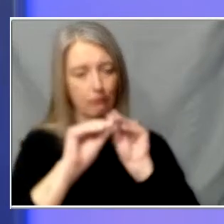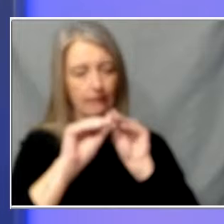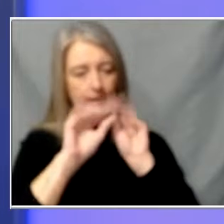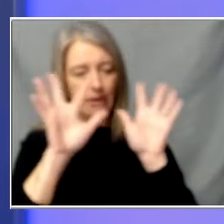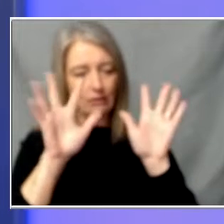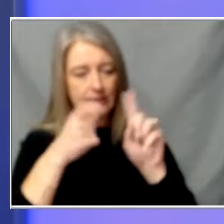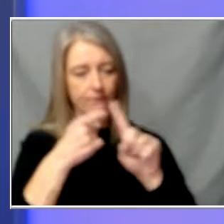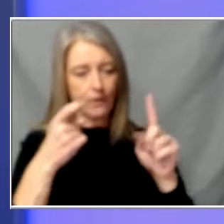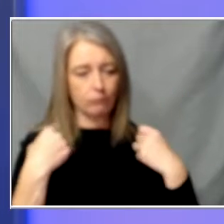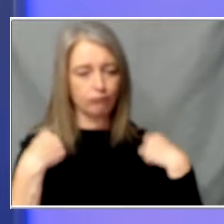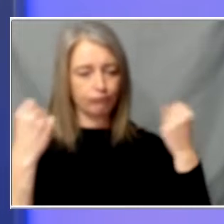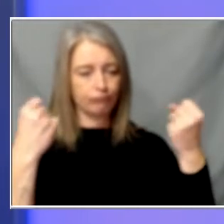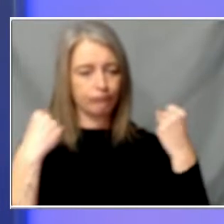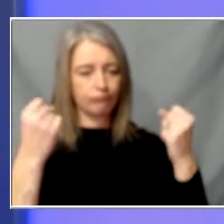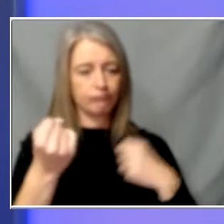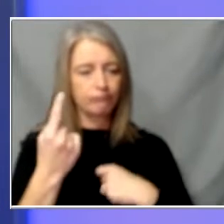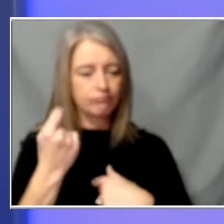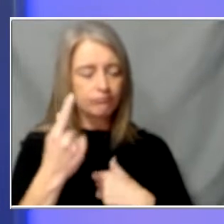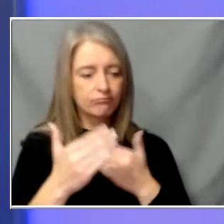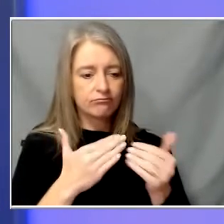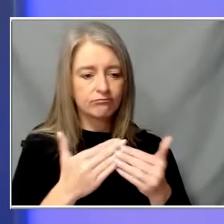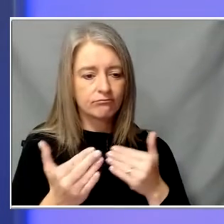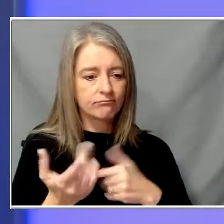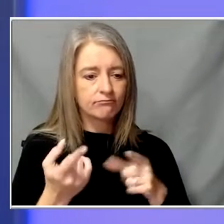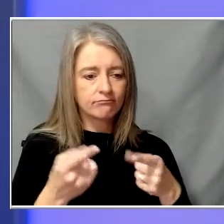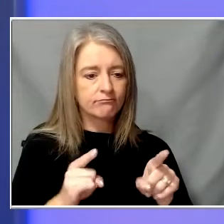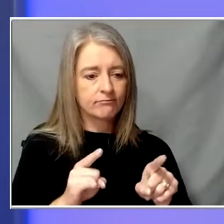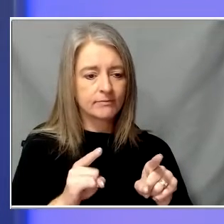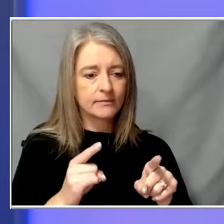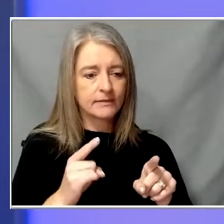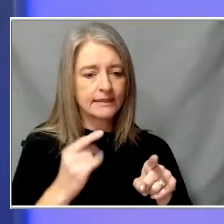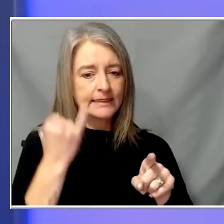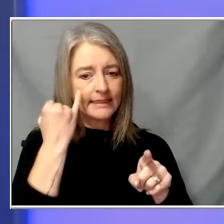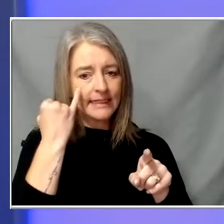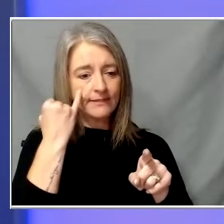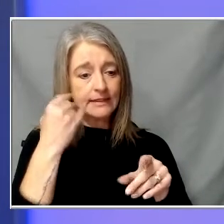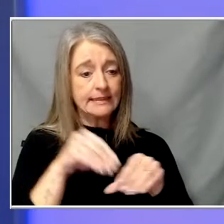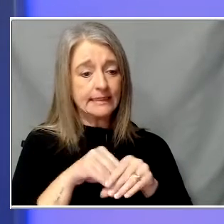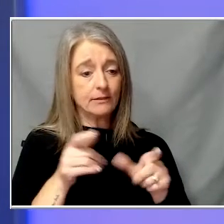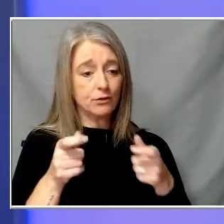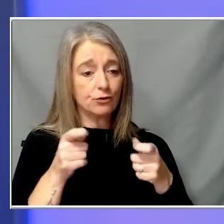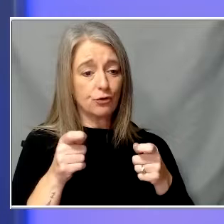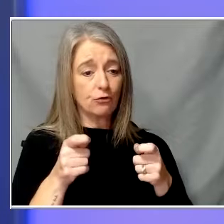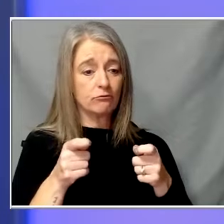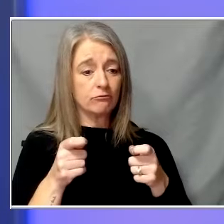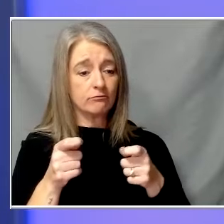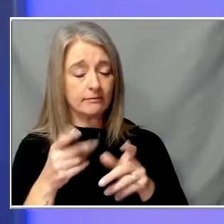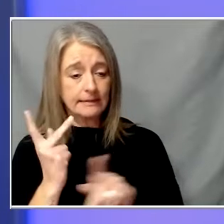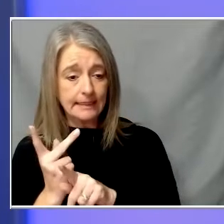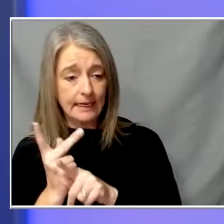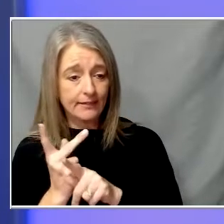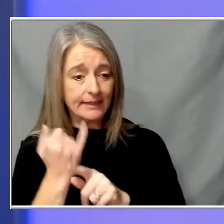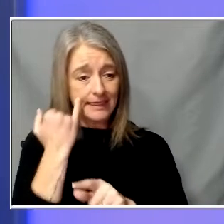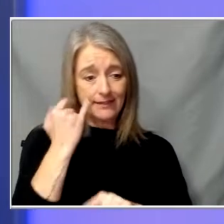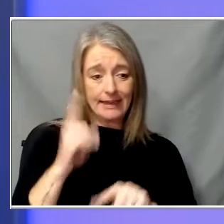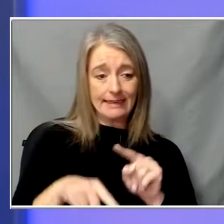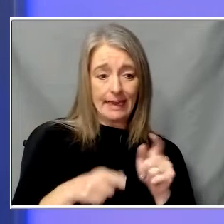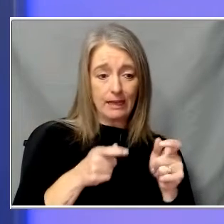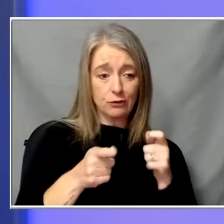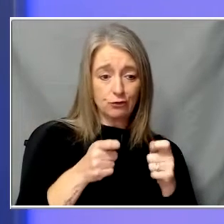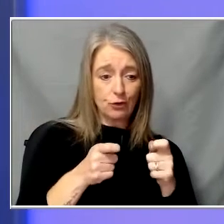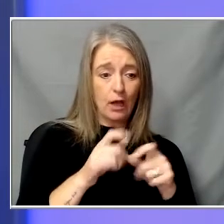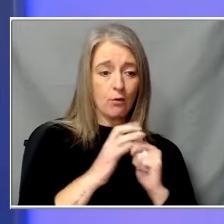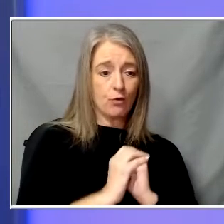and understanding that whatever happens, if it's in my control, I'll take care of it. If it's not, then I'll pray for the strength to get through